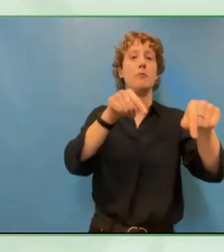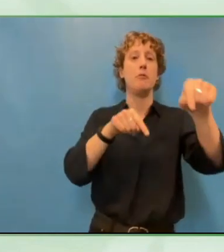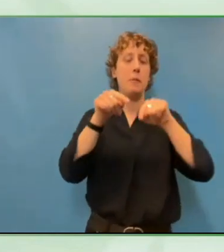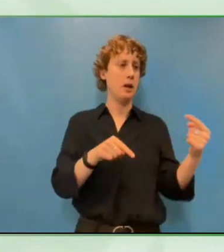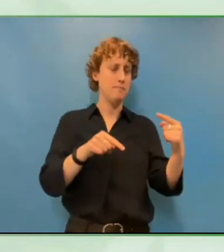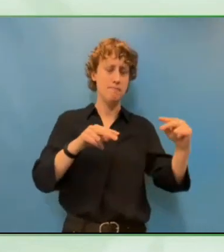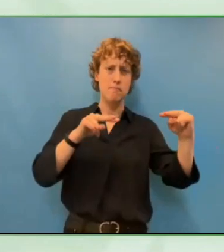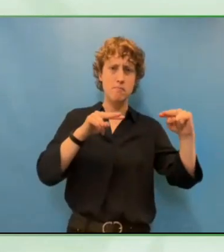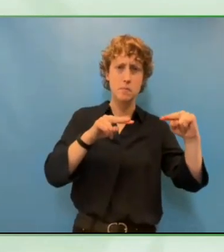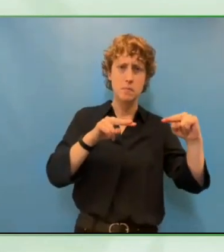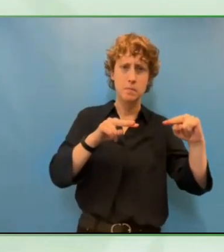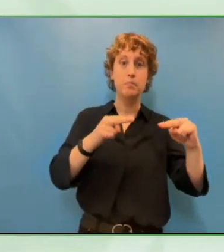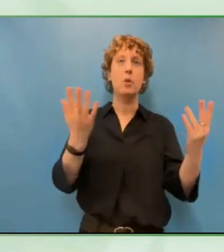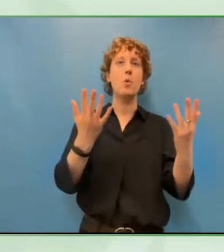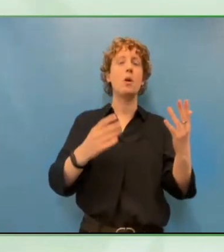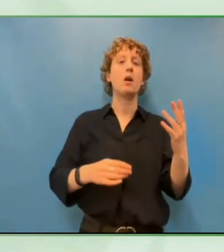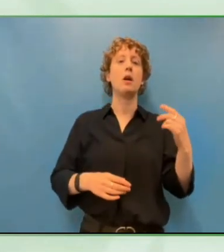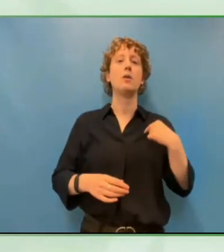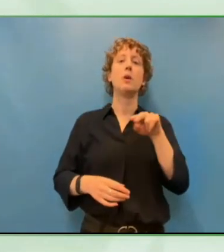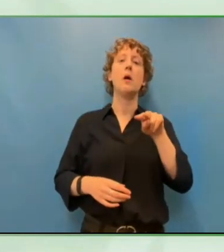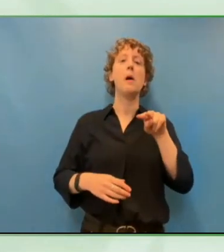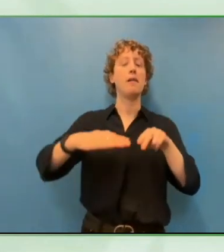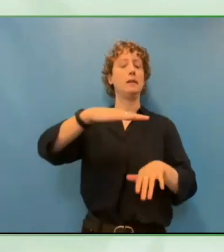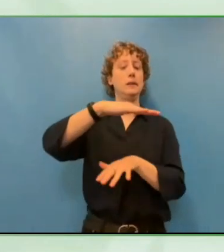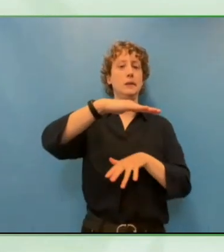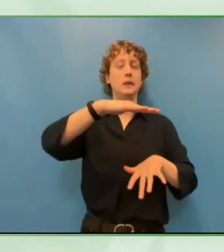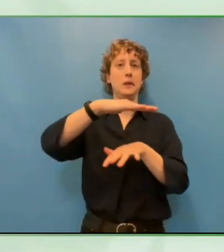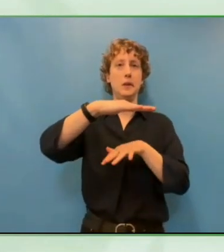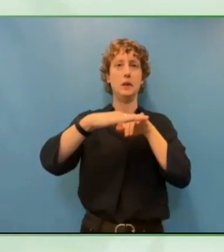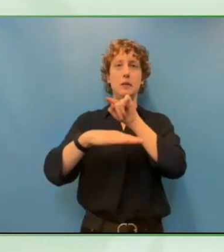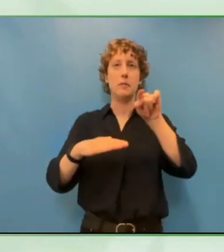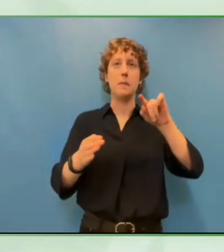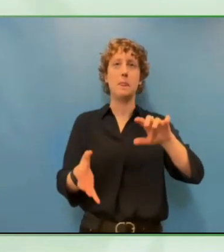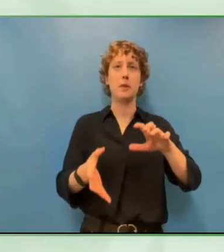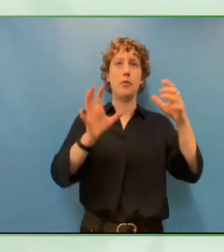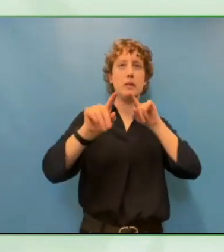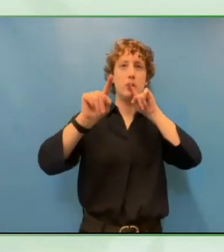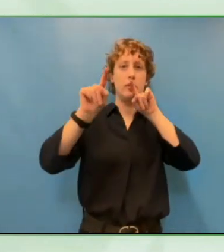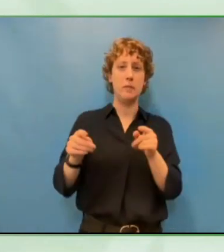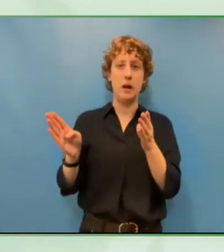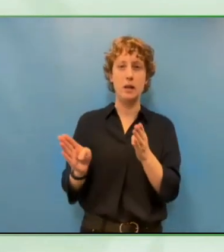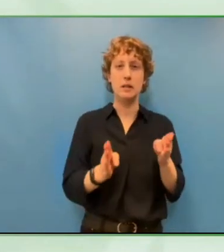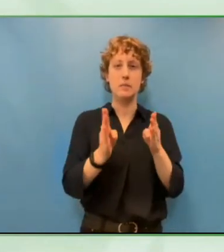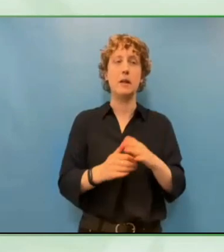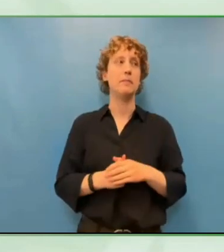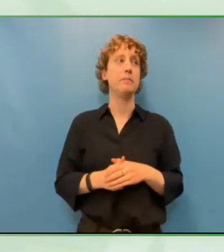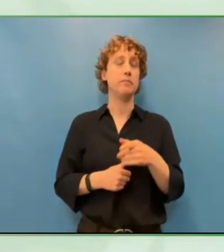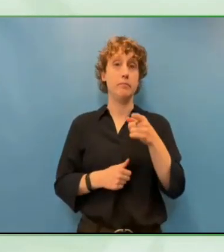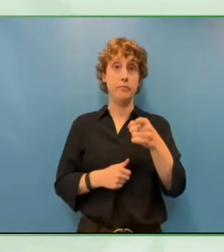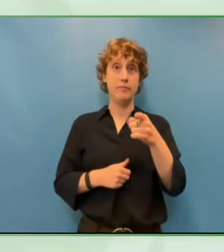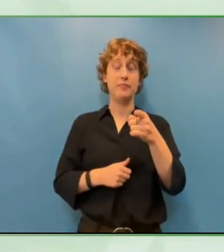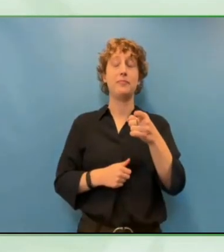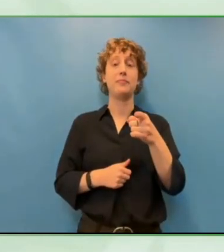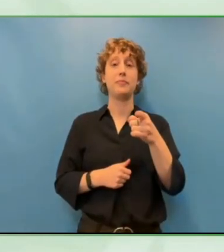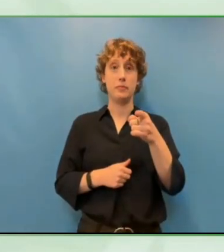lies underneath each crisis response plan. So, and when you look at these architectures of these plans, they